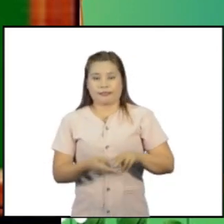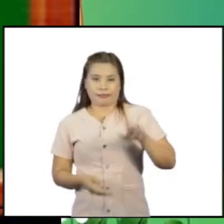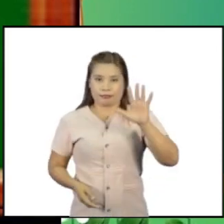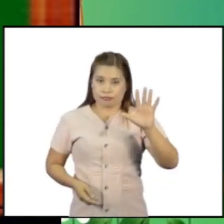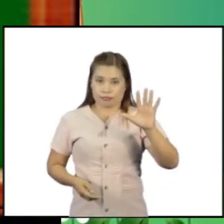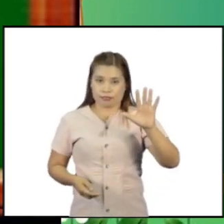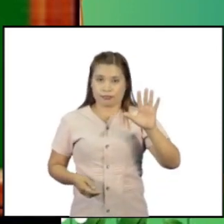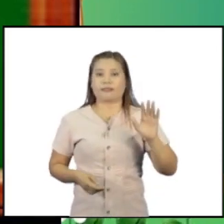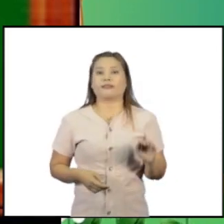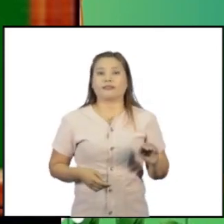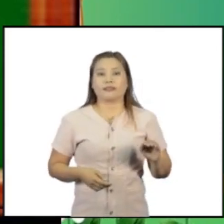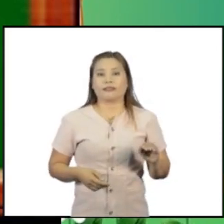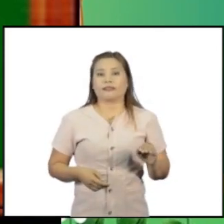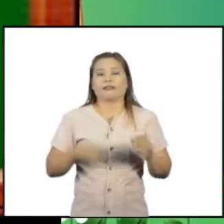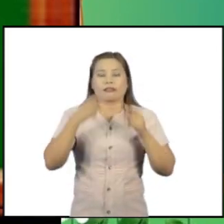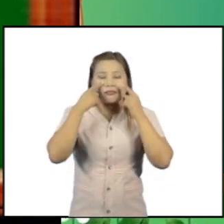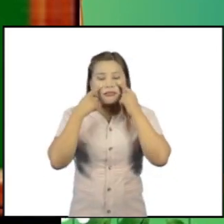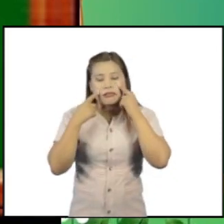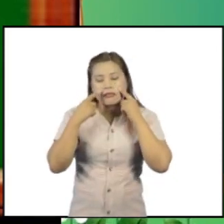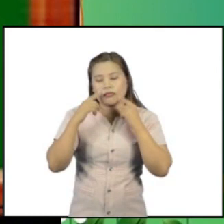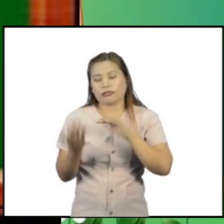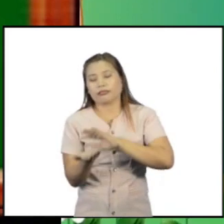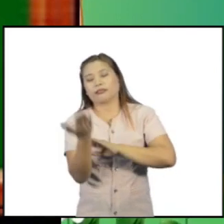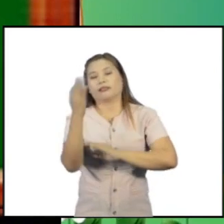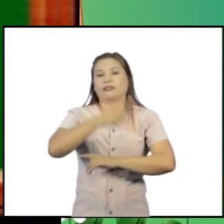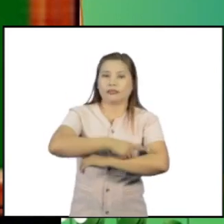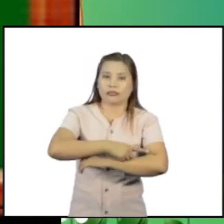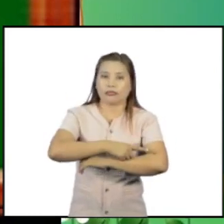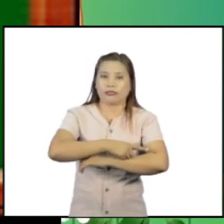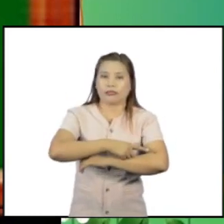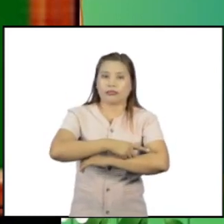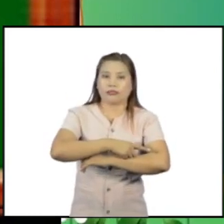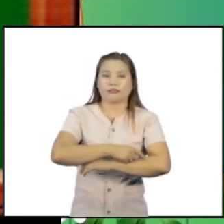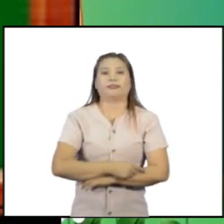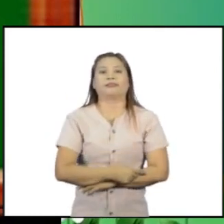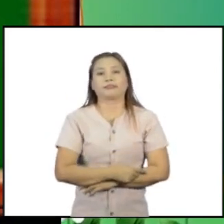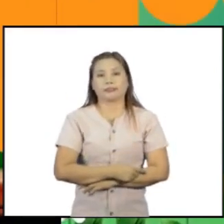Number 5. He cried all day.